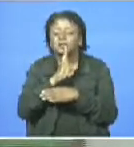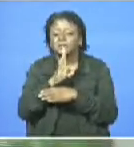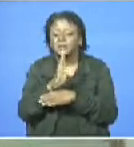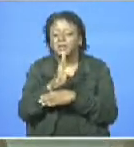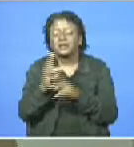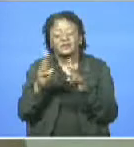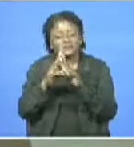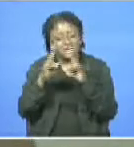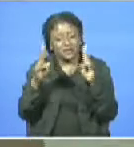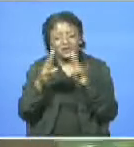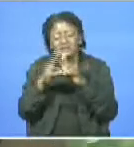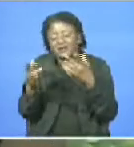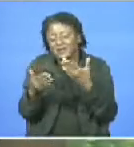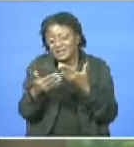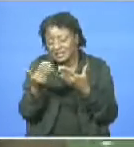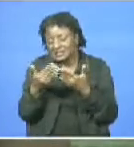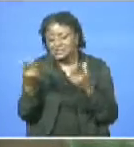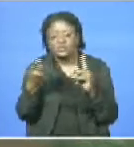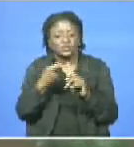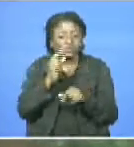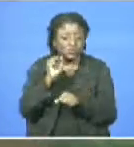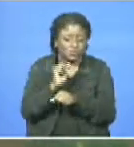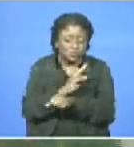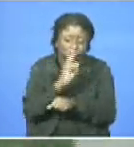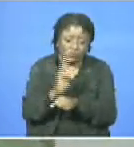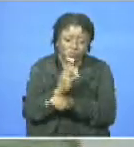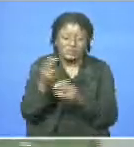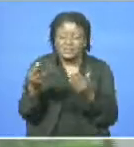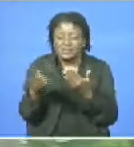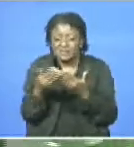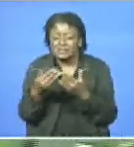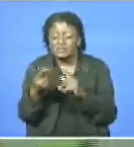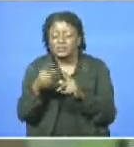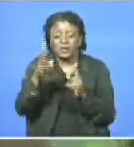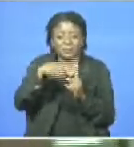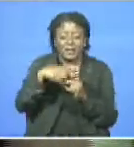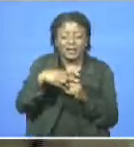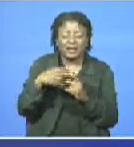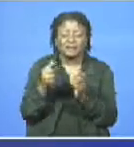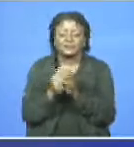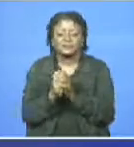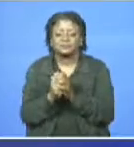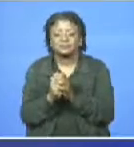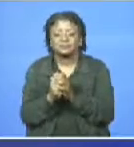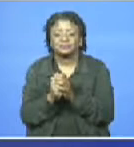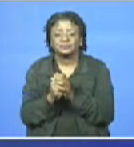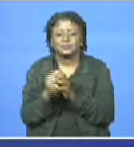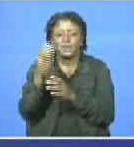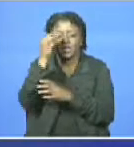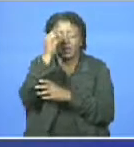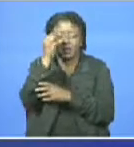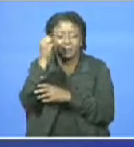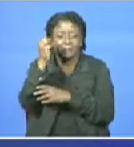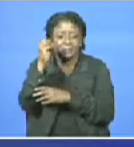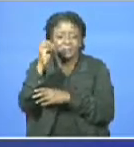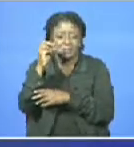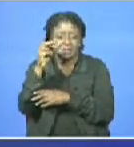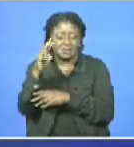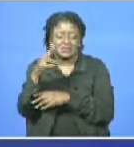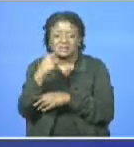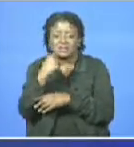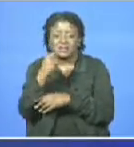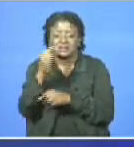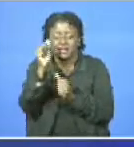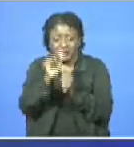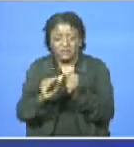that will be very, very easy to use, easy to apply, and easy to execute. The minister says while everyone would like to